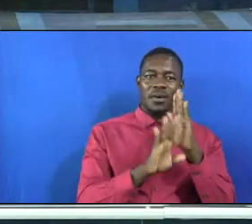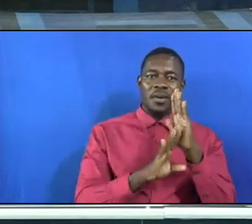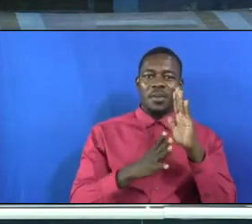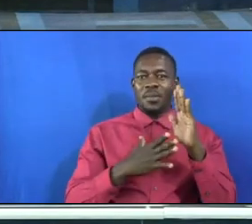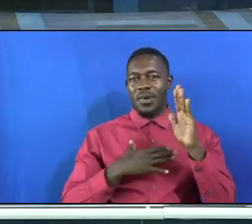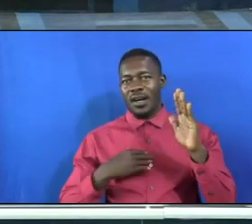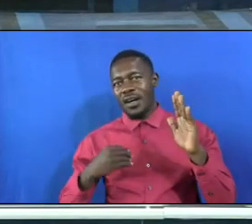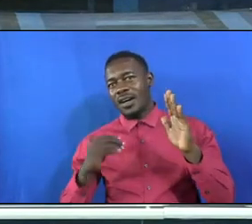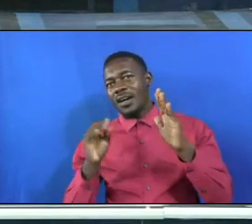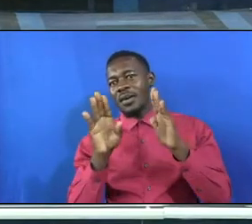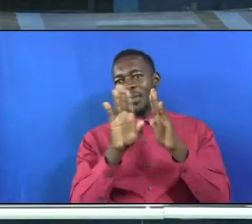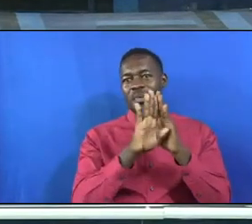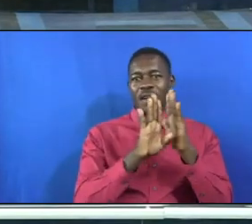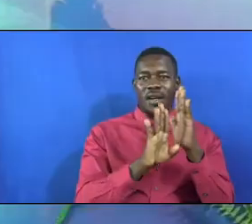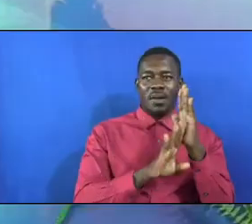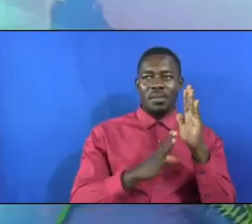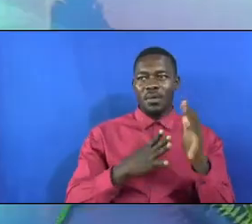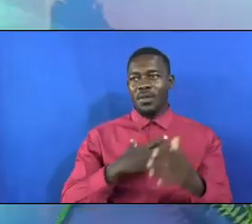Bible.